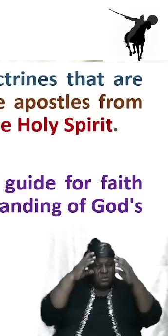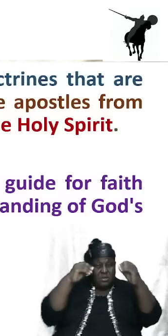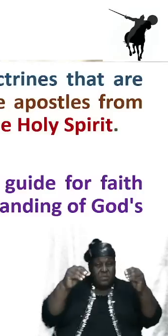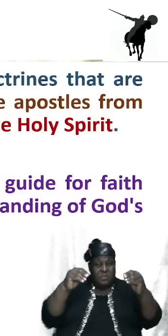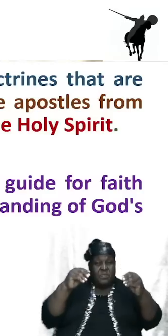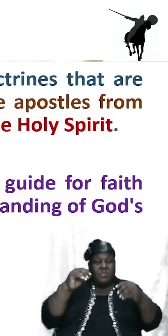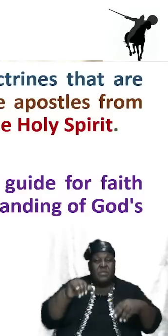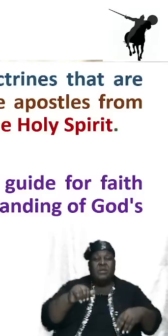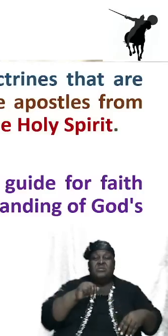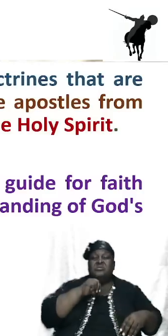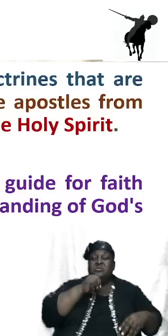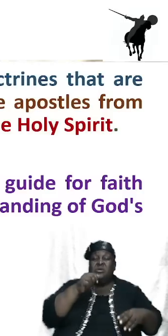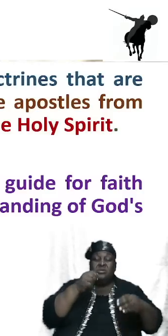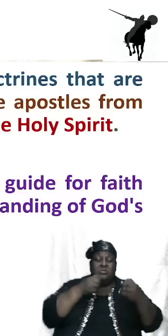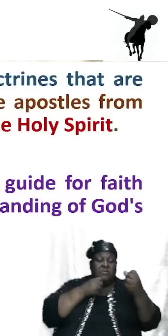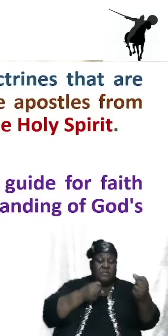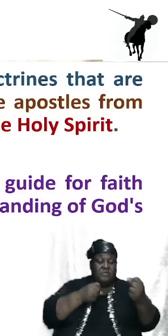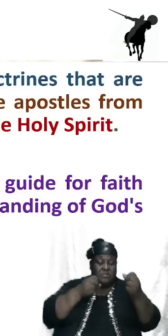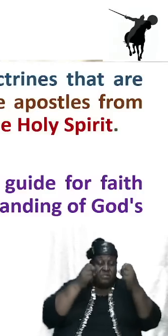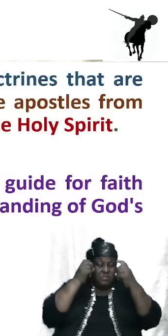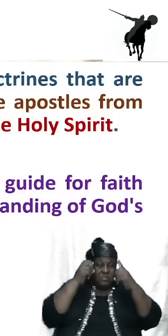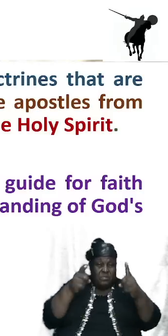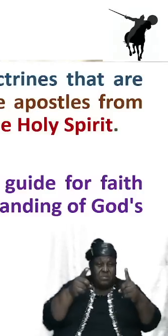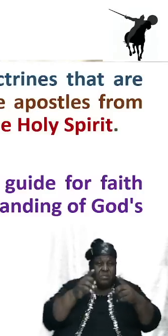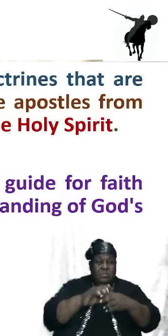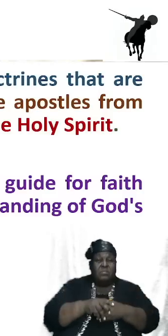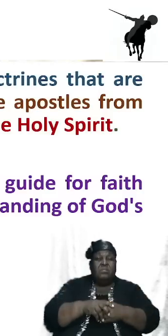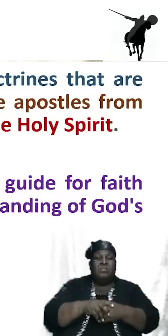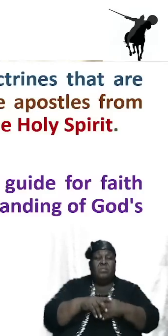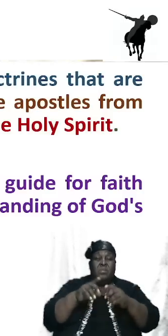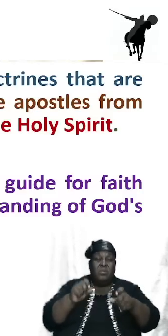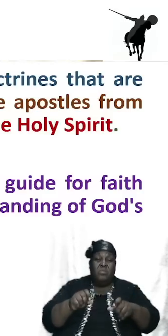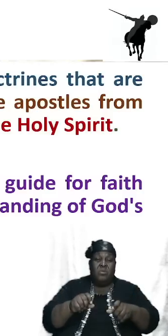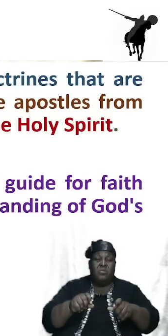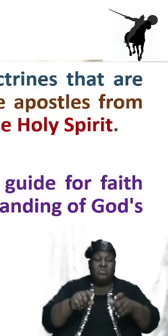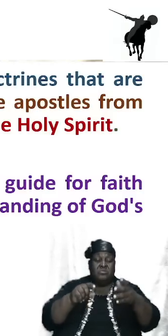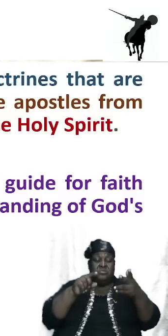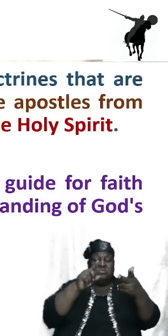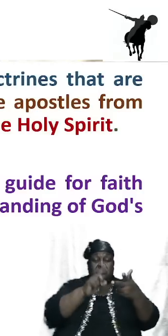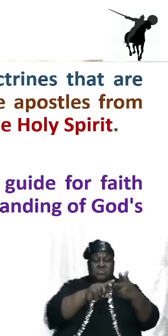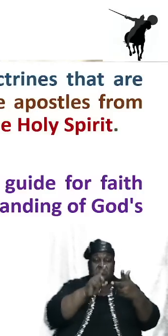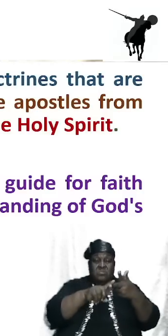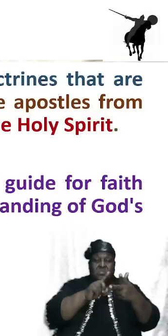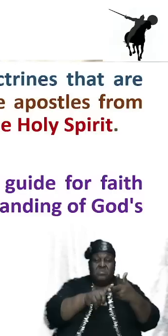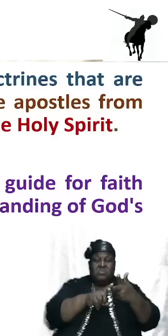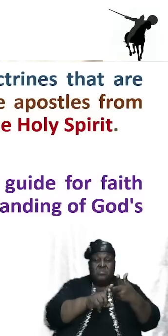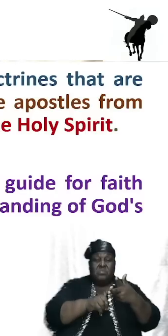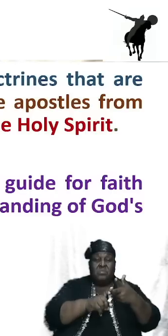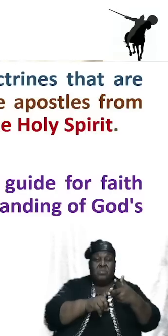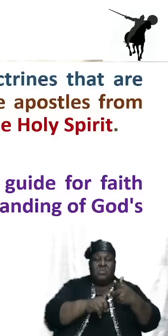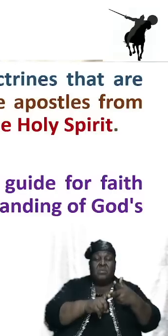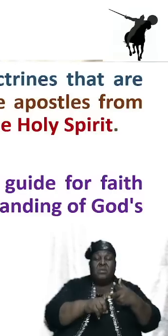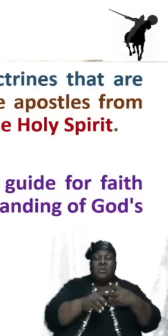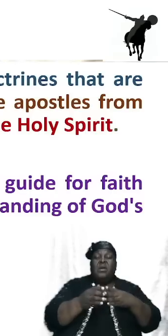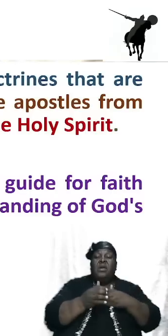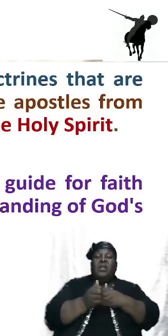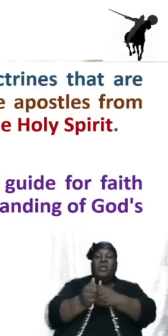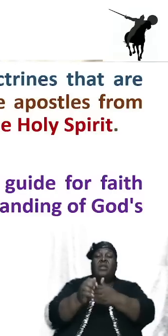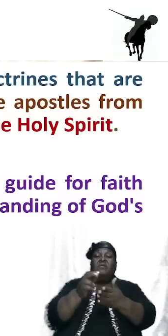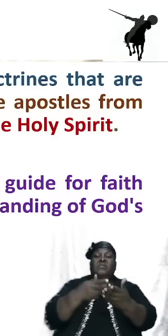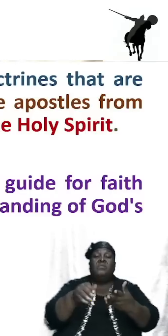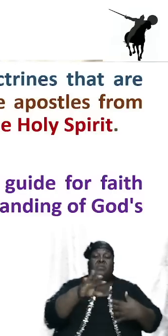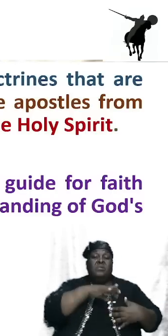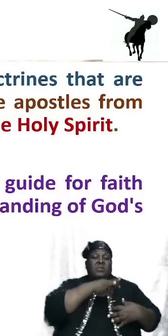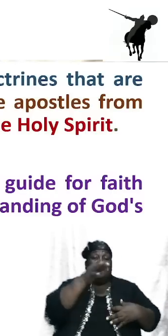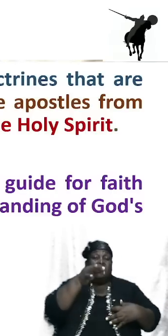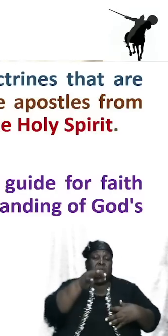is not sound doctrine. And thirdly, it must be consistent with the guidelines of the Holy Spirit. The Bible says, Jesus says, the Holy Spirit